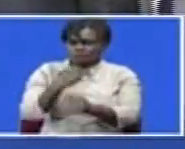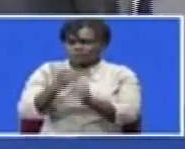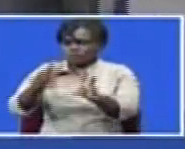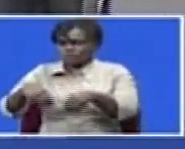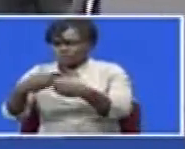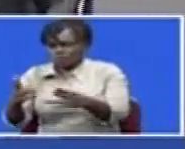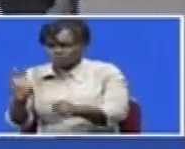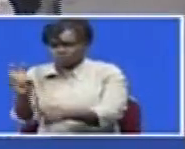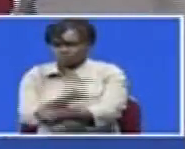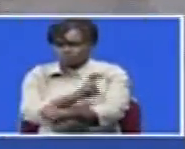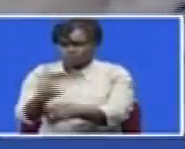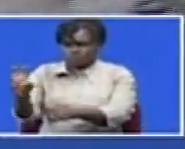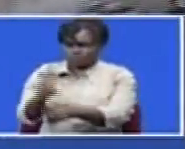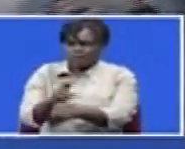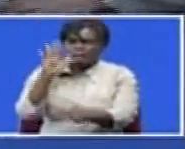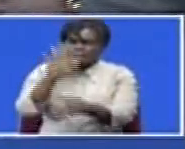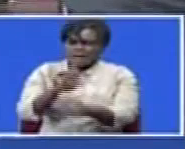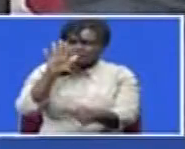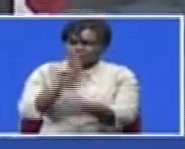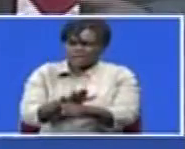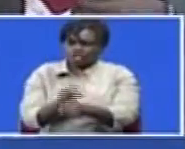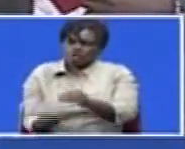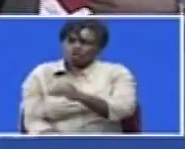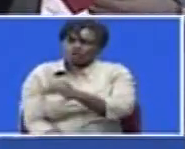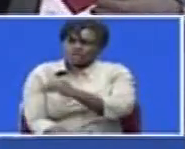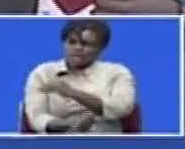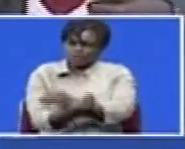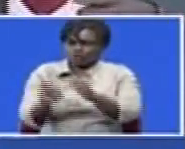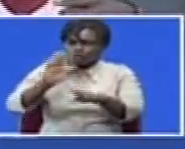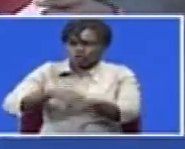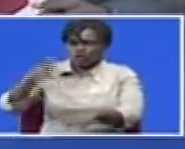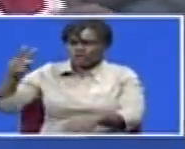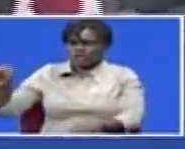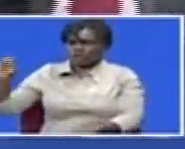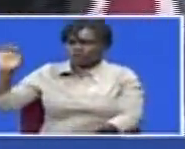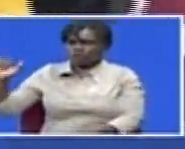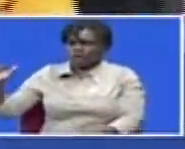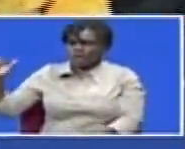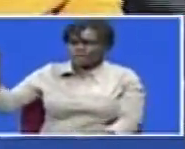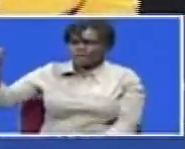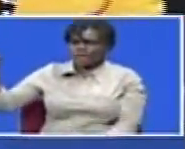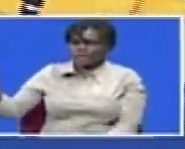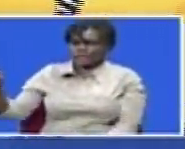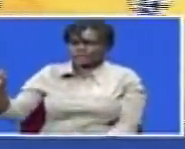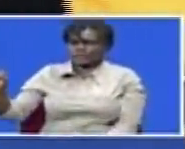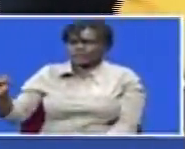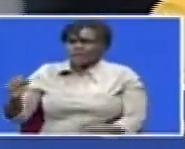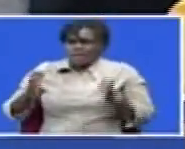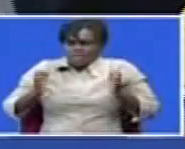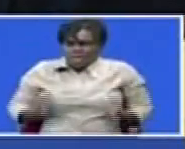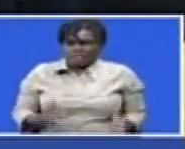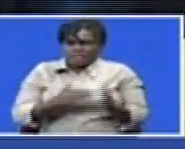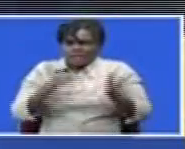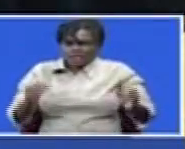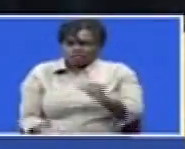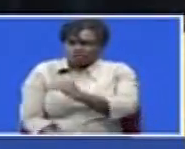to carry out an assessment of the multi-billion corruption-riddled National Youth Service, NYS. The Ethics and